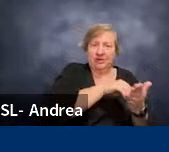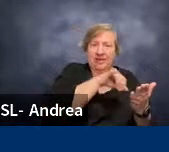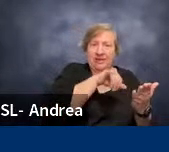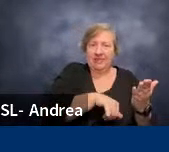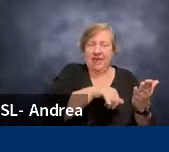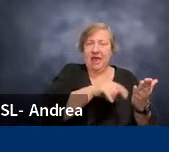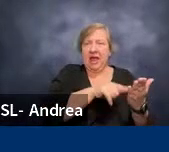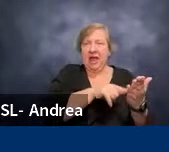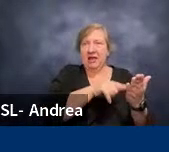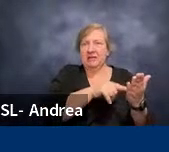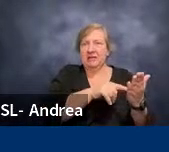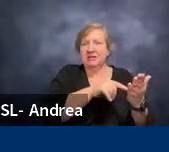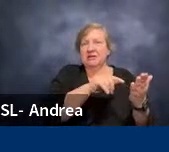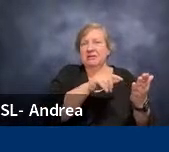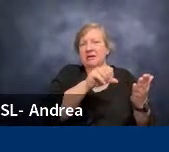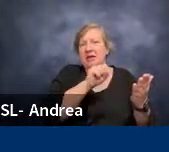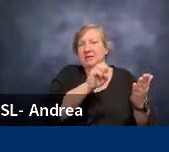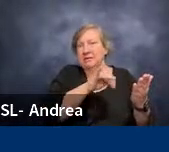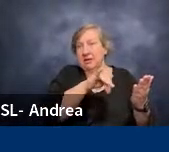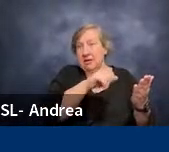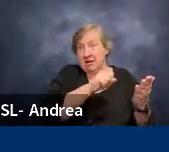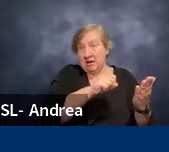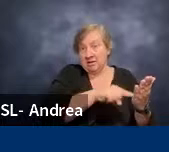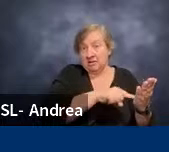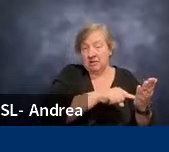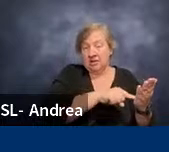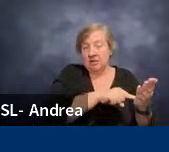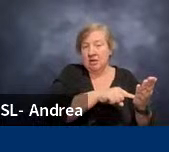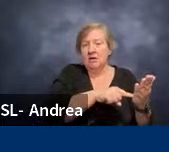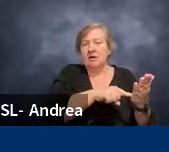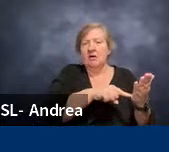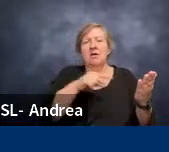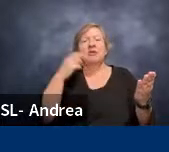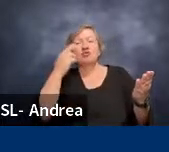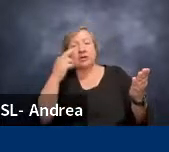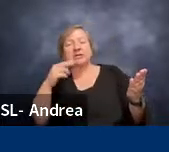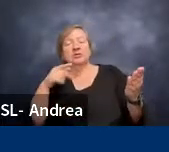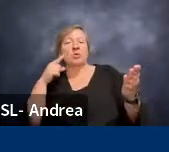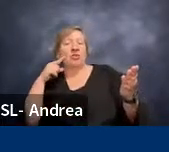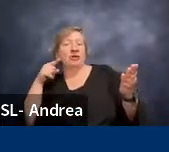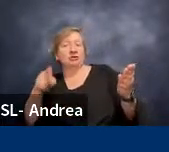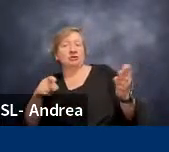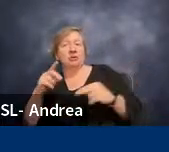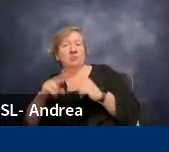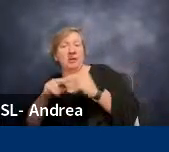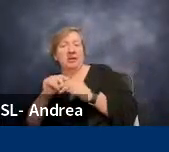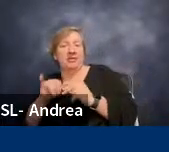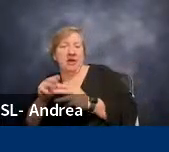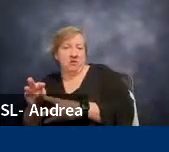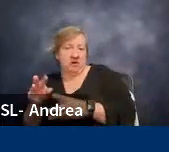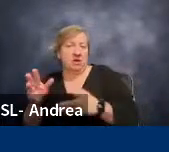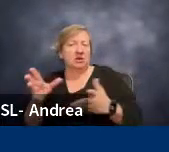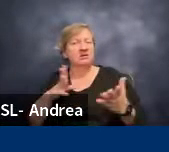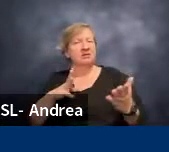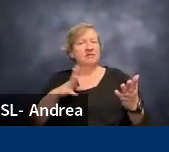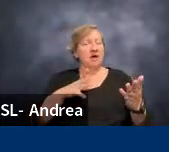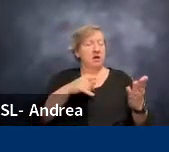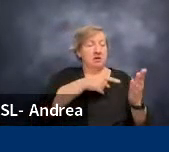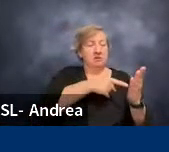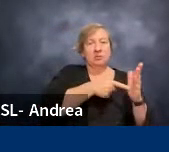form that opinion. So if you tie it to those specific, it's a lot easier for us to respond in kind and carry that forward for